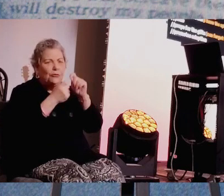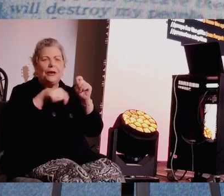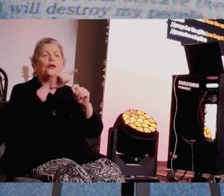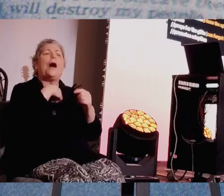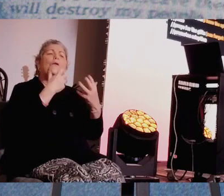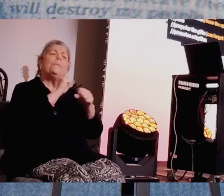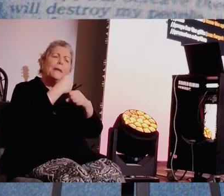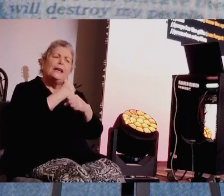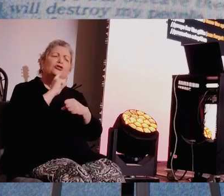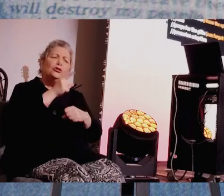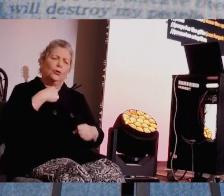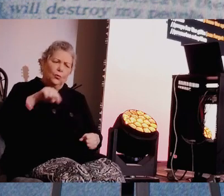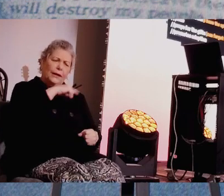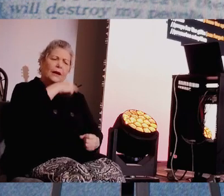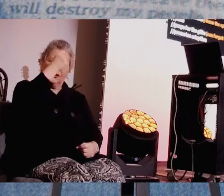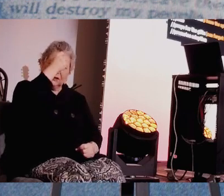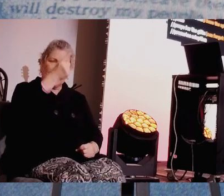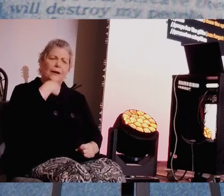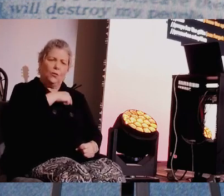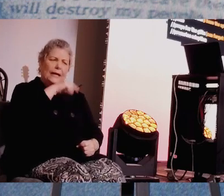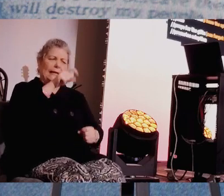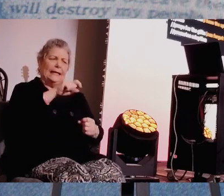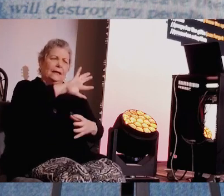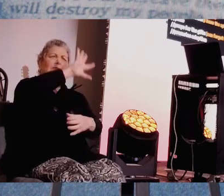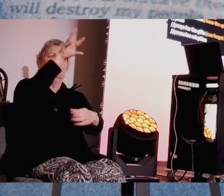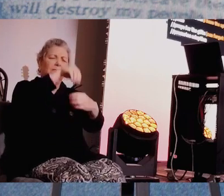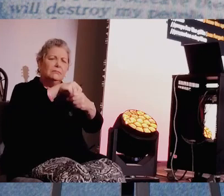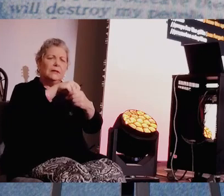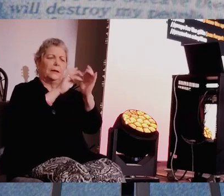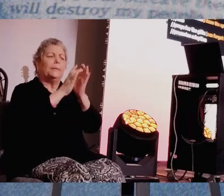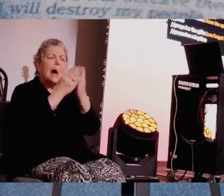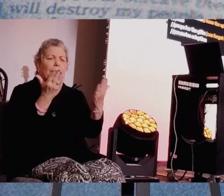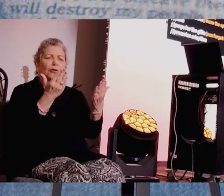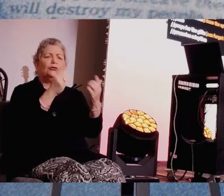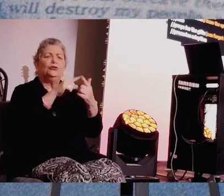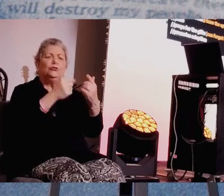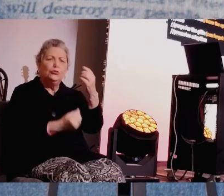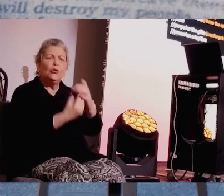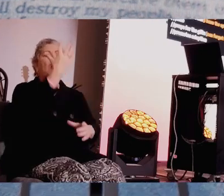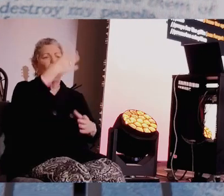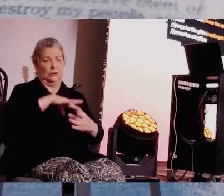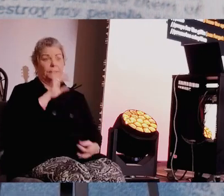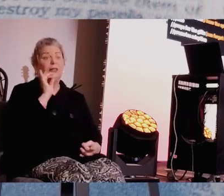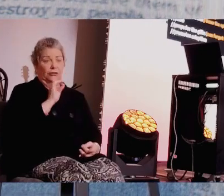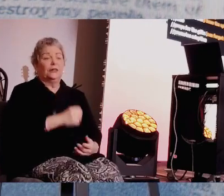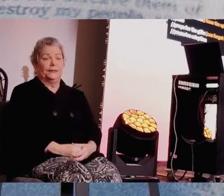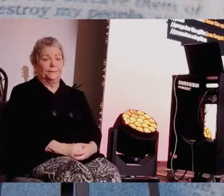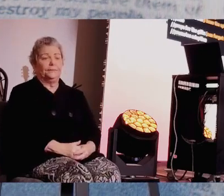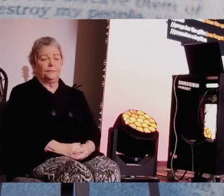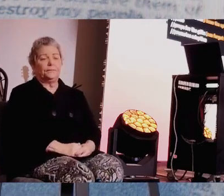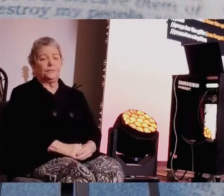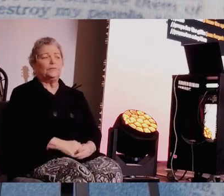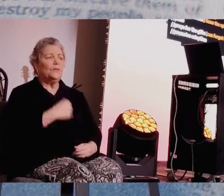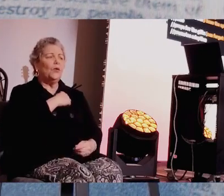to make sure that we understand we need the entirety of the gospel to grow spiritually. Amen?